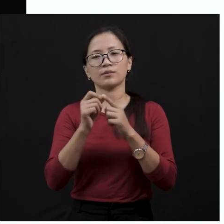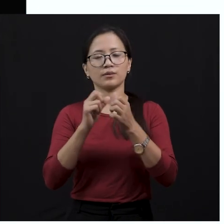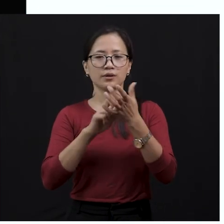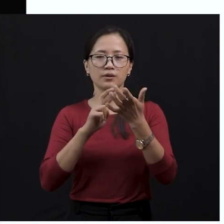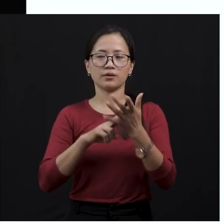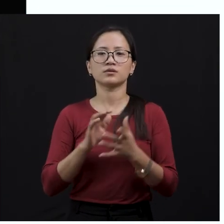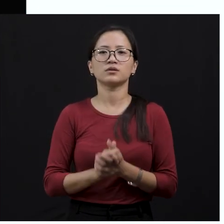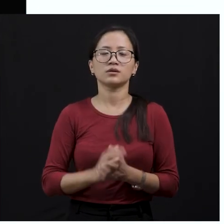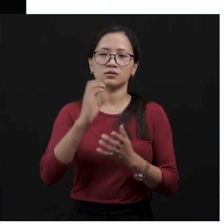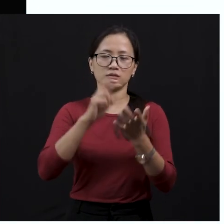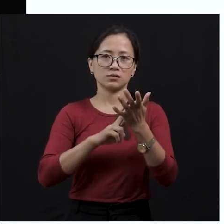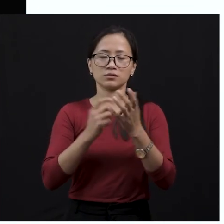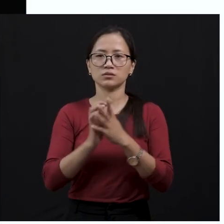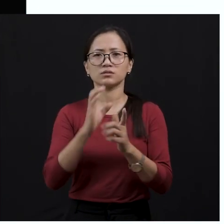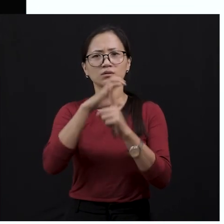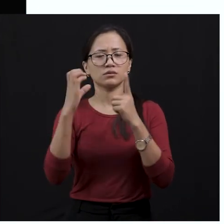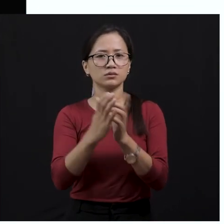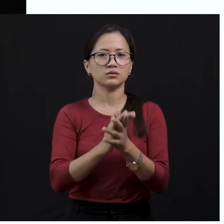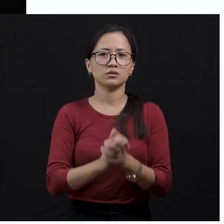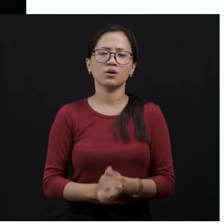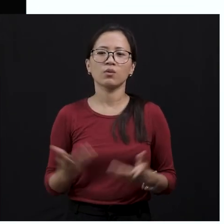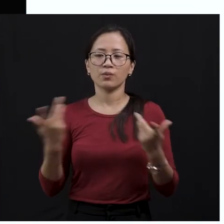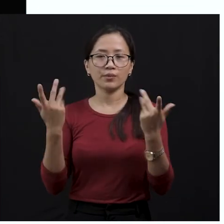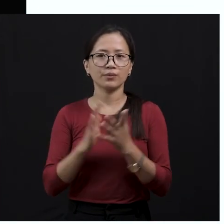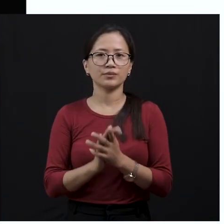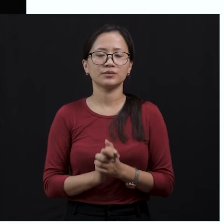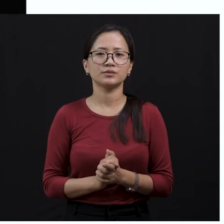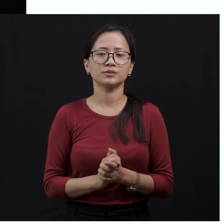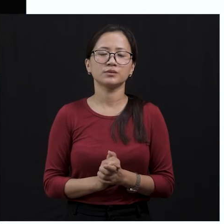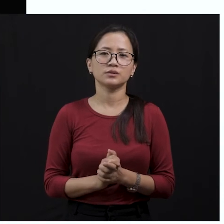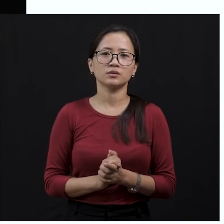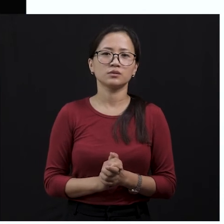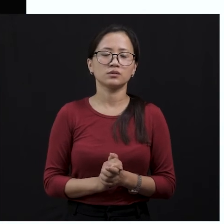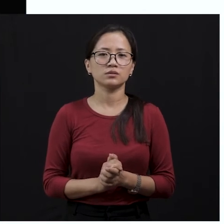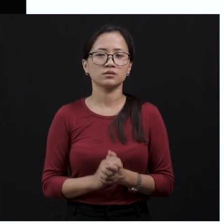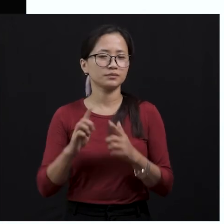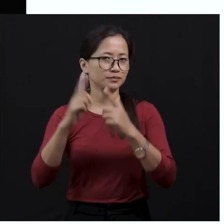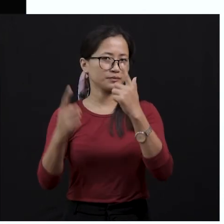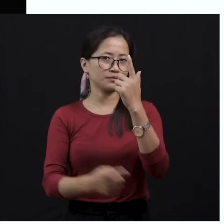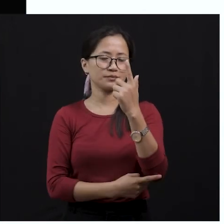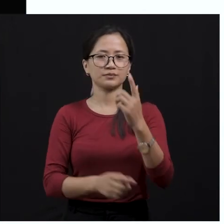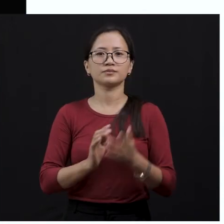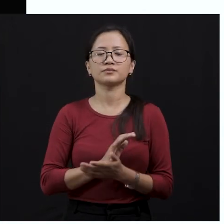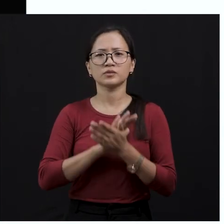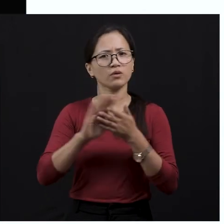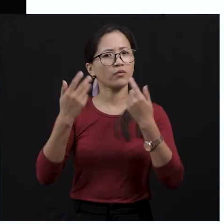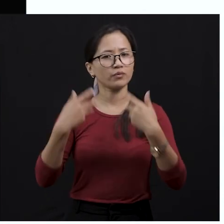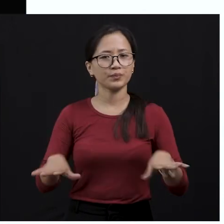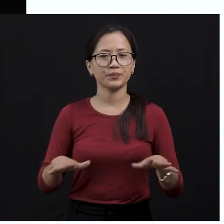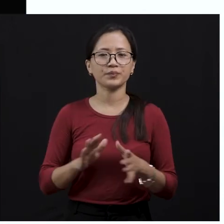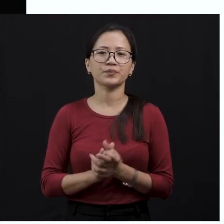end. Right now, we don't know the exact reason why the Harappan culture came to an end, that is, why it got